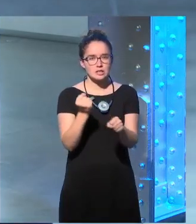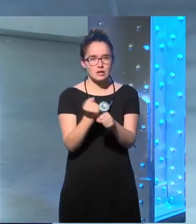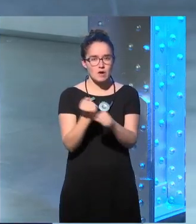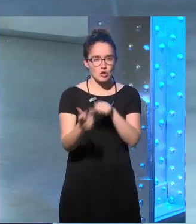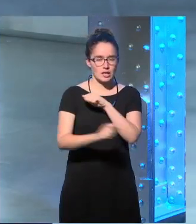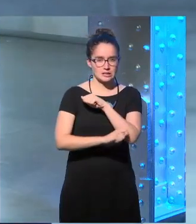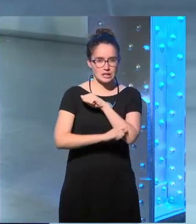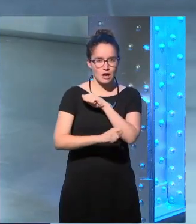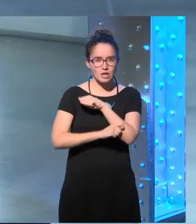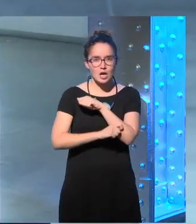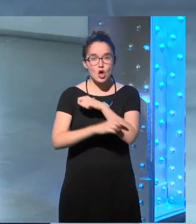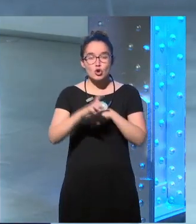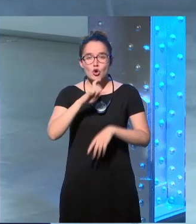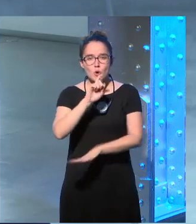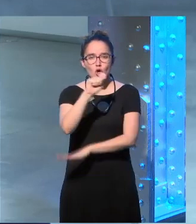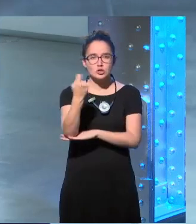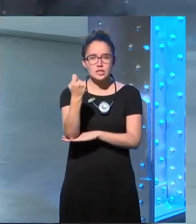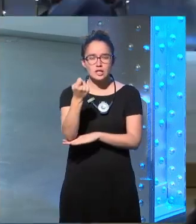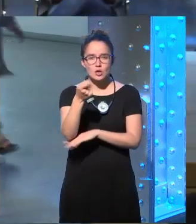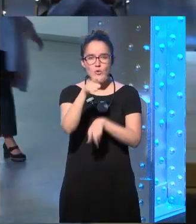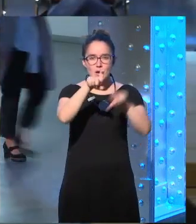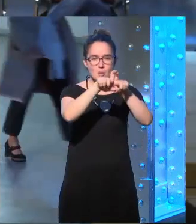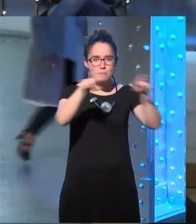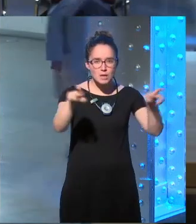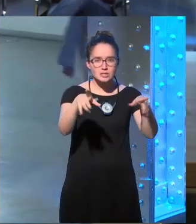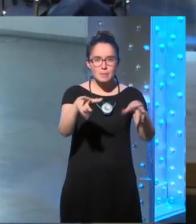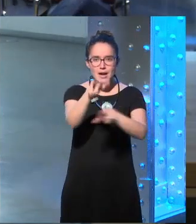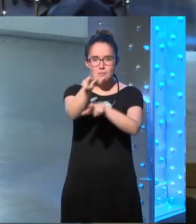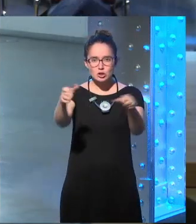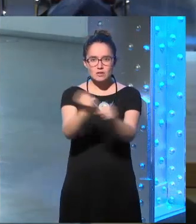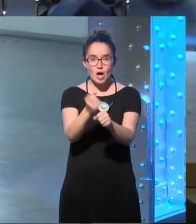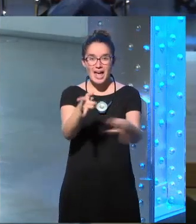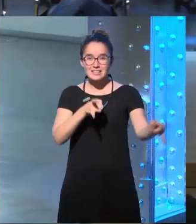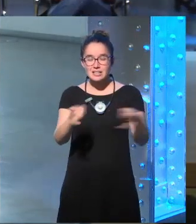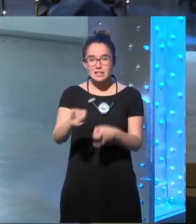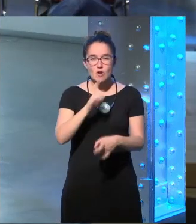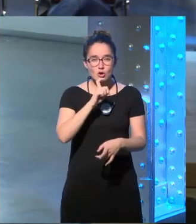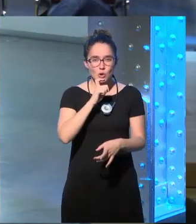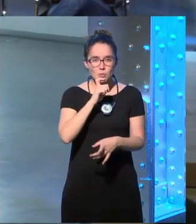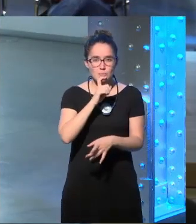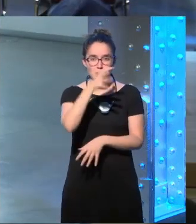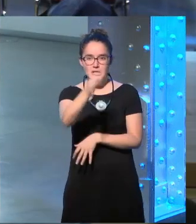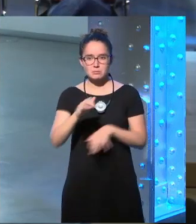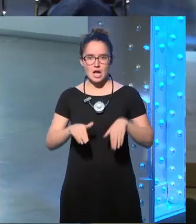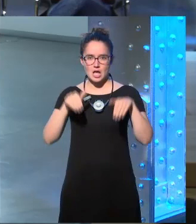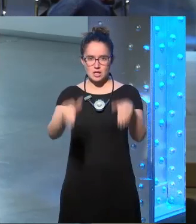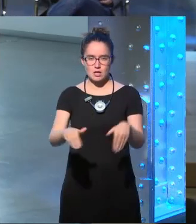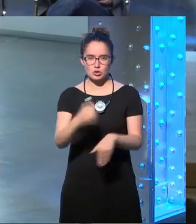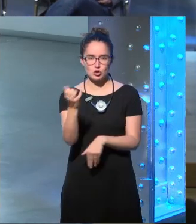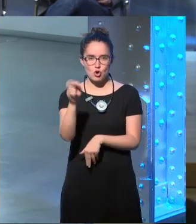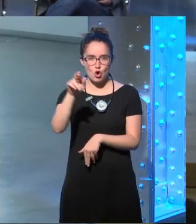the employment branding strategy, or how to make a company be appealing